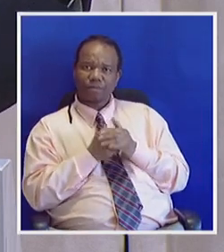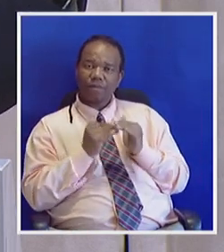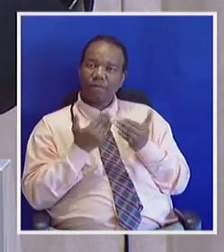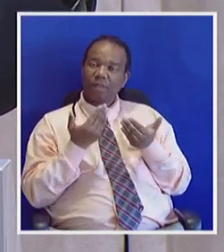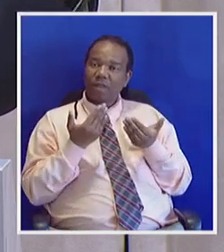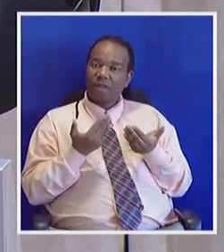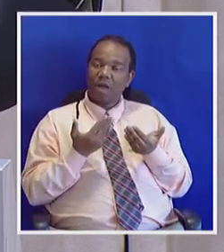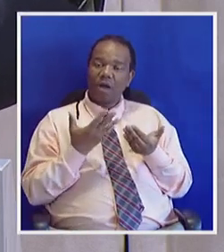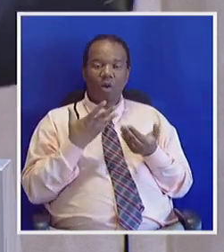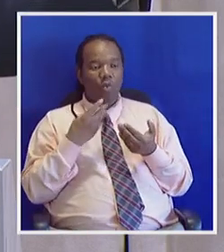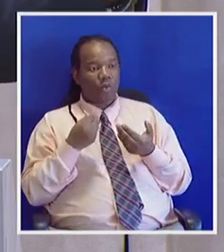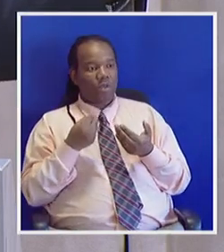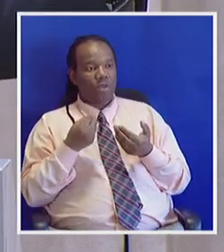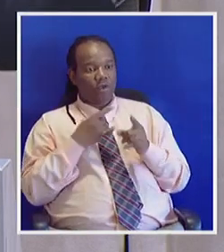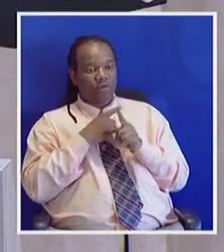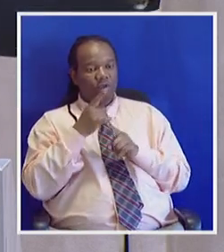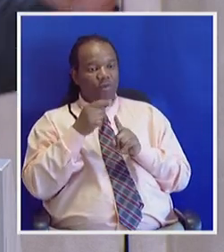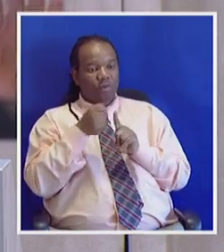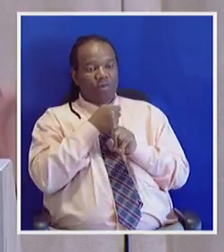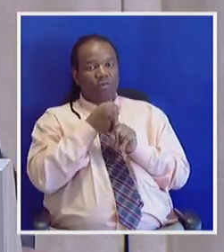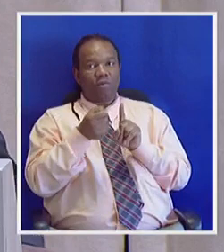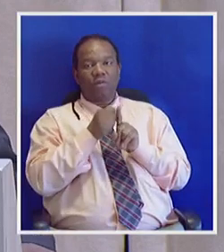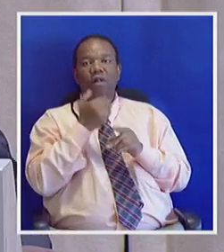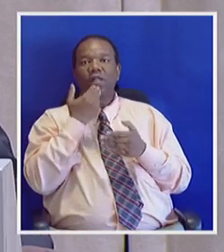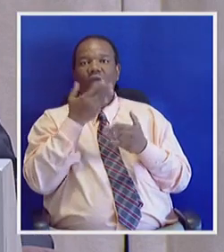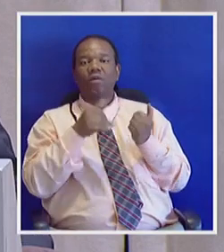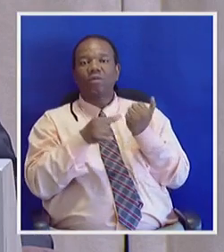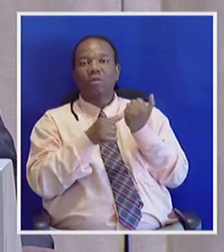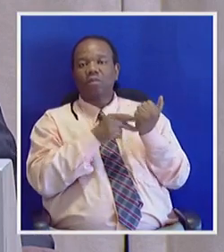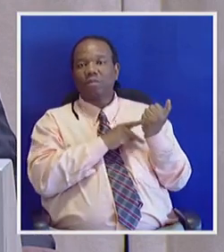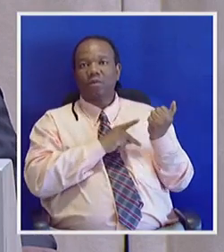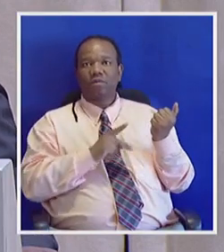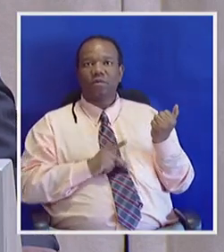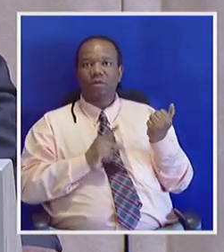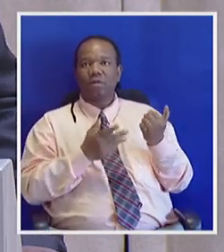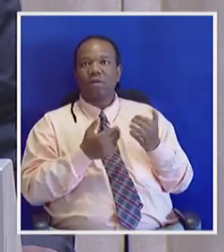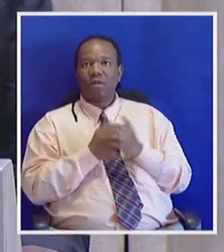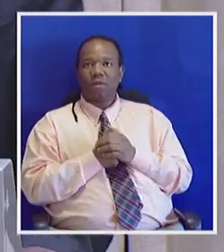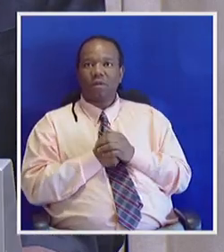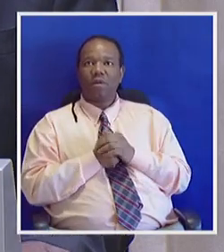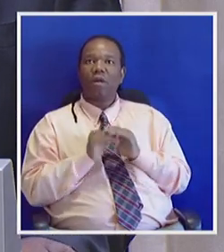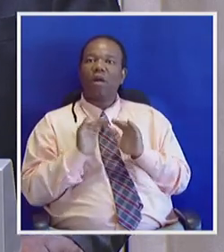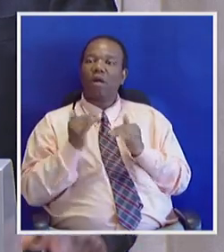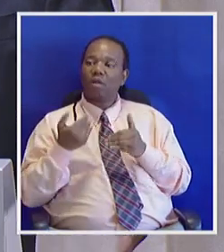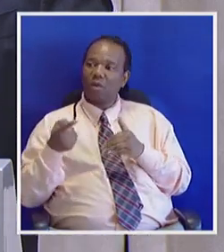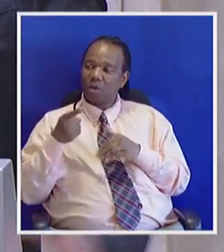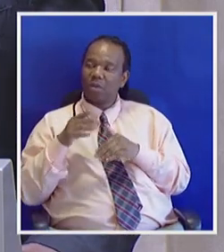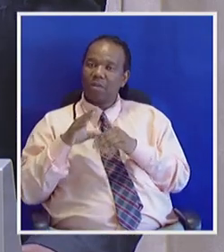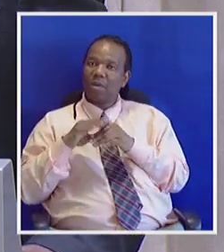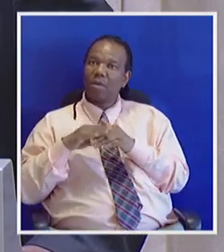of our own success in Thank that you, regard, Deputy and President. I'm sure that Honorable Mungo will agree.